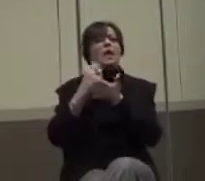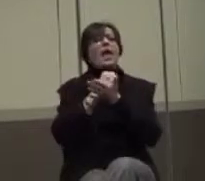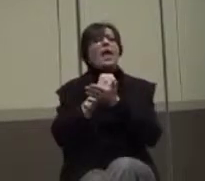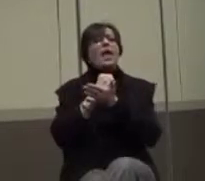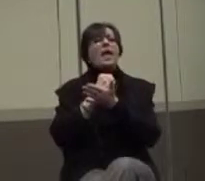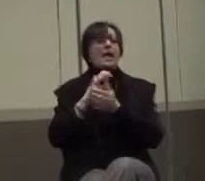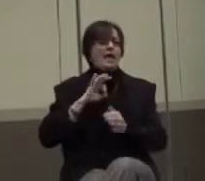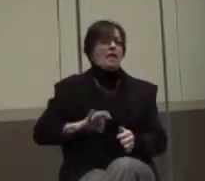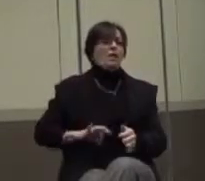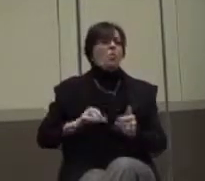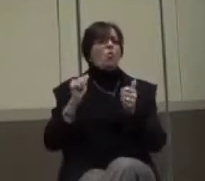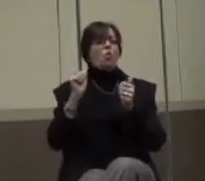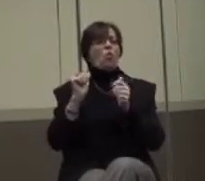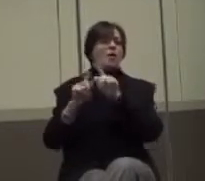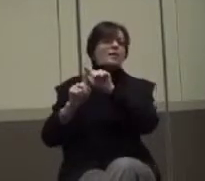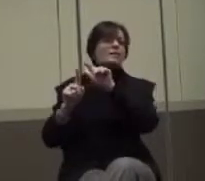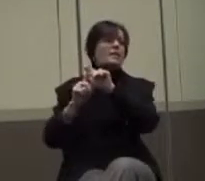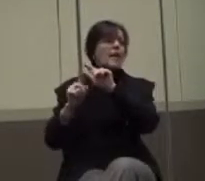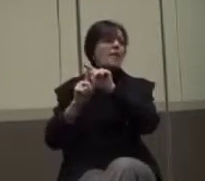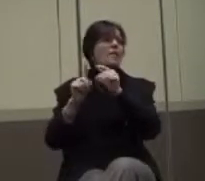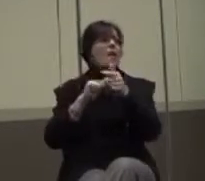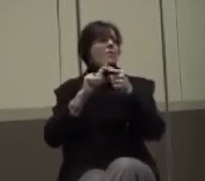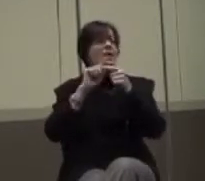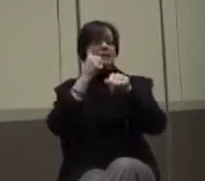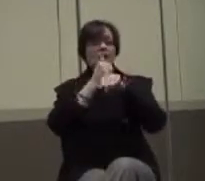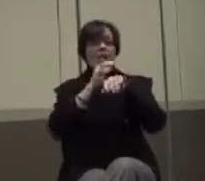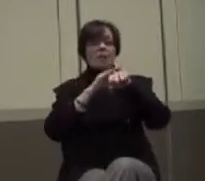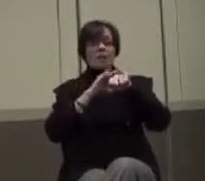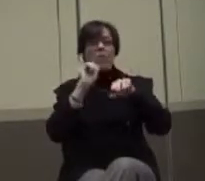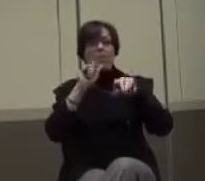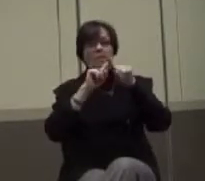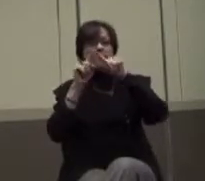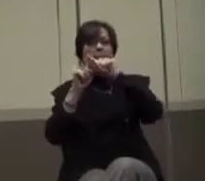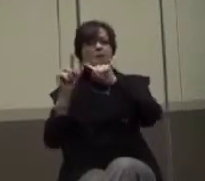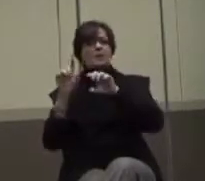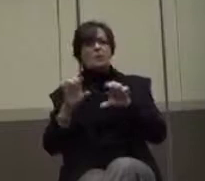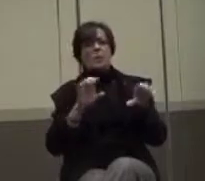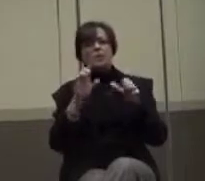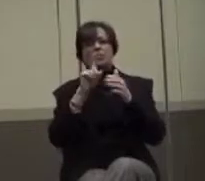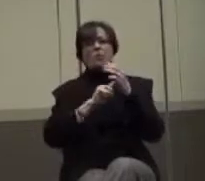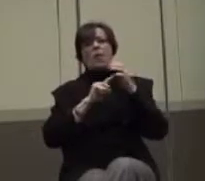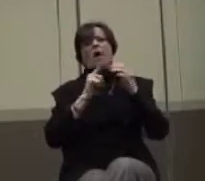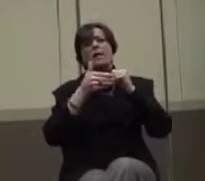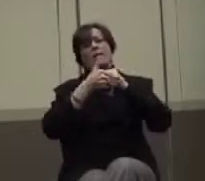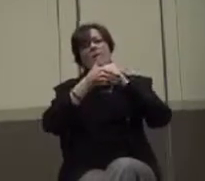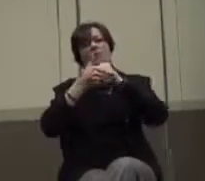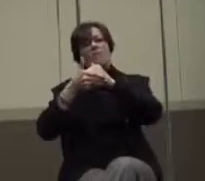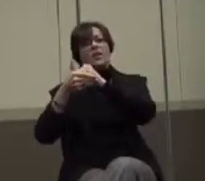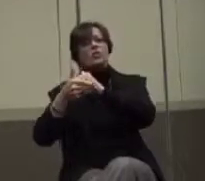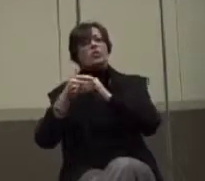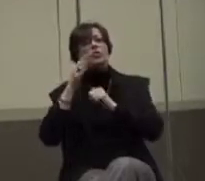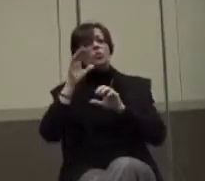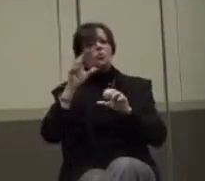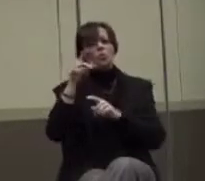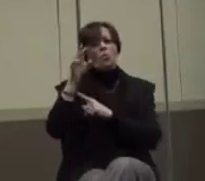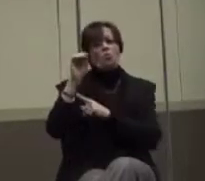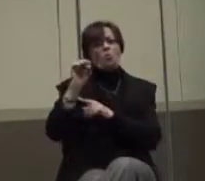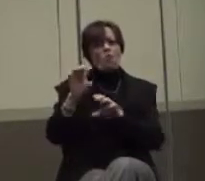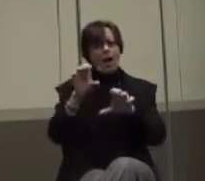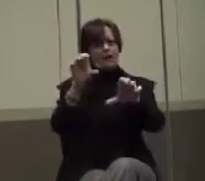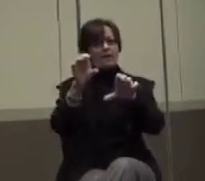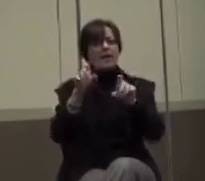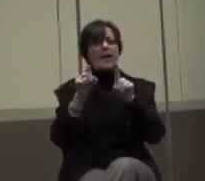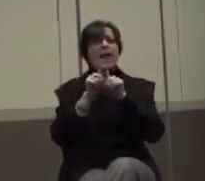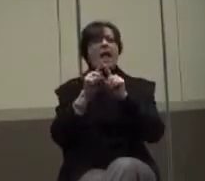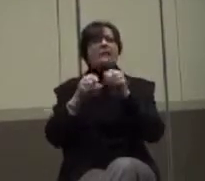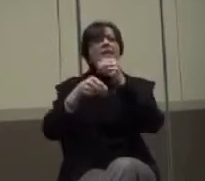And then we're going to say, okay, based on the various behaviors, what kinds of interventions might you do proactively as antecedent interventions? What kind of